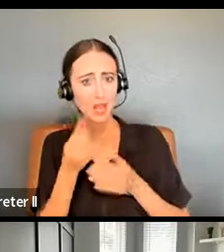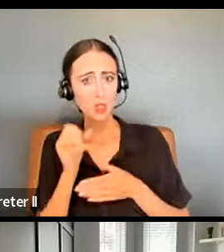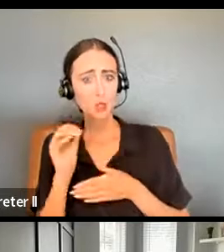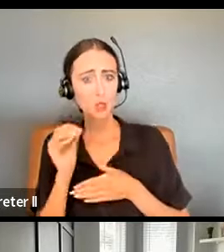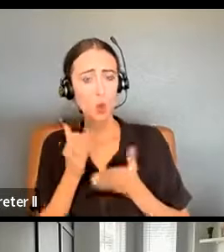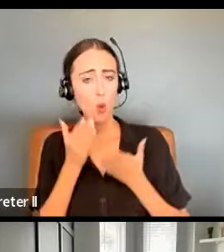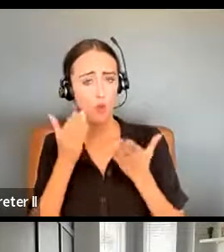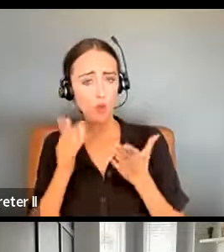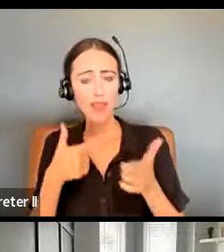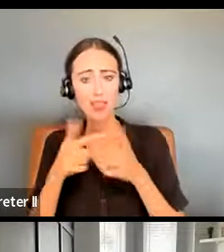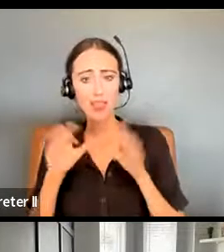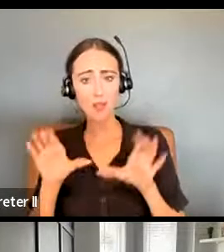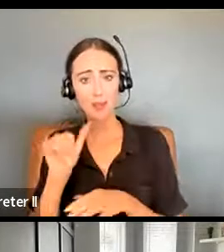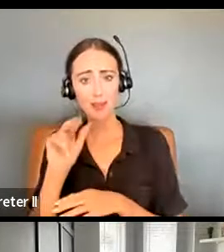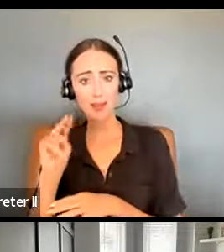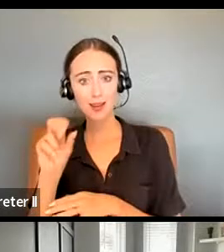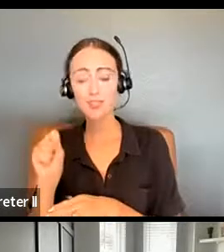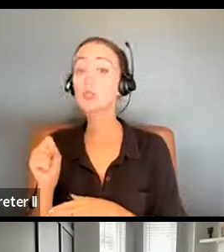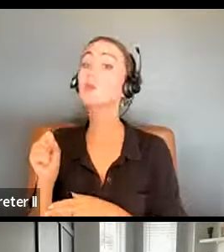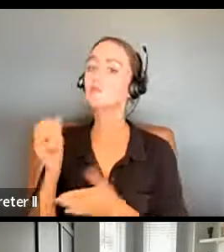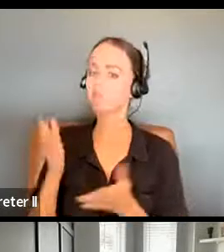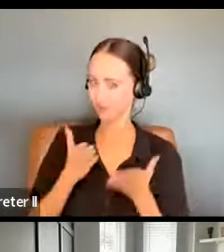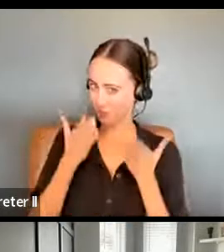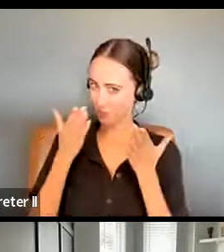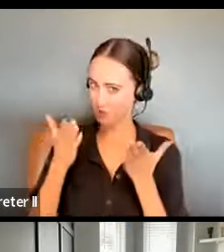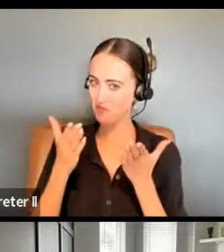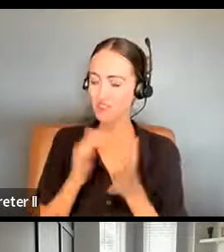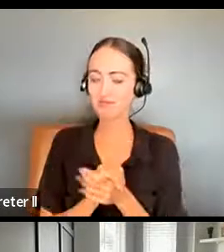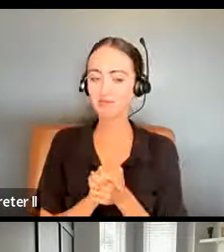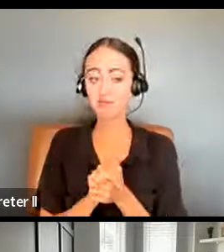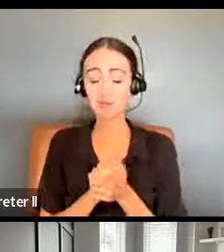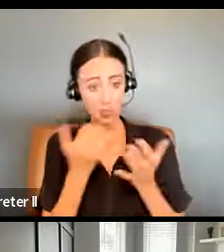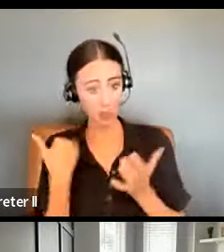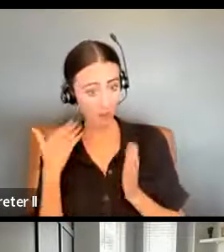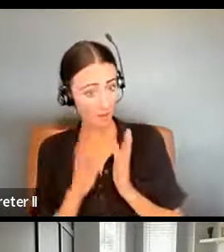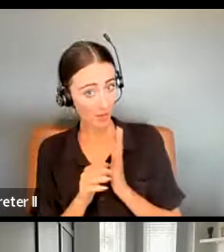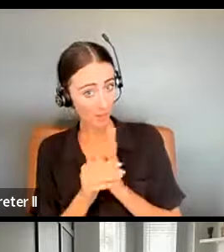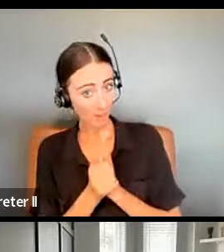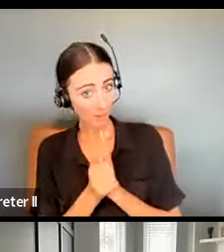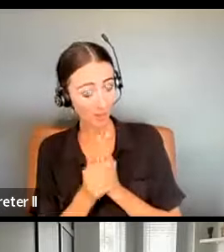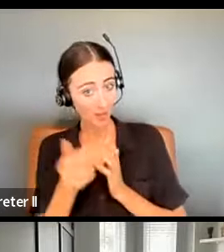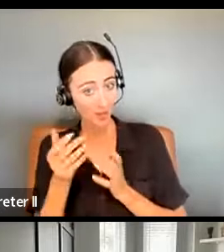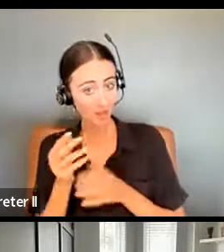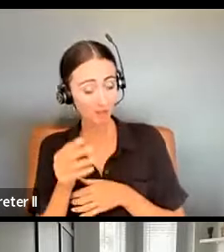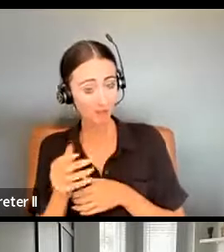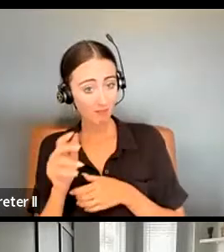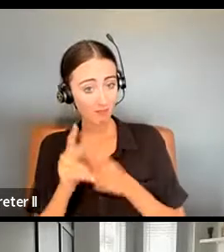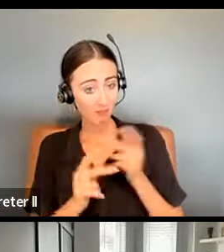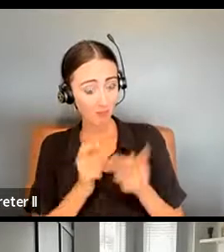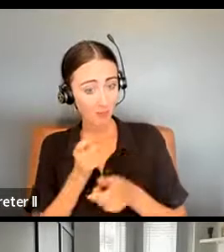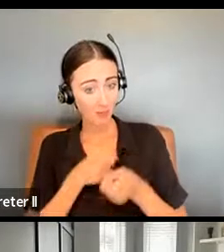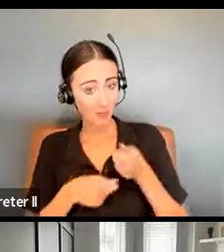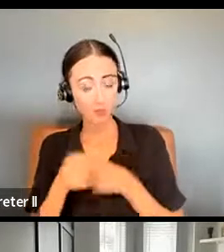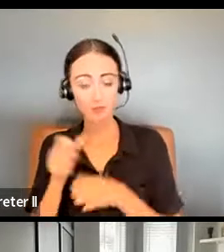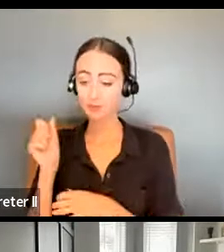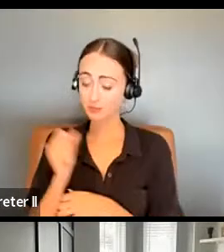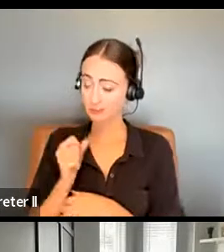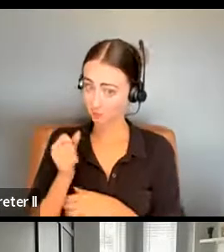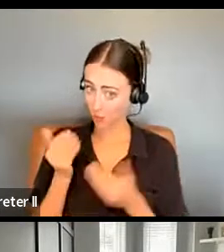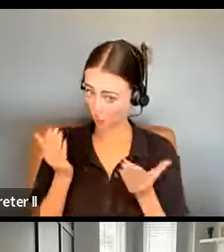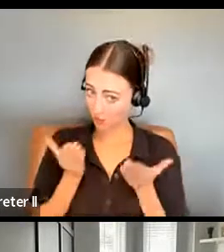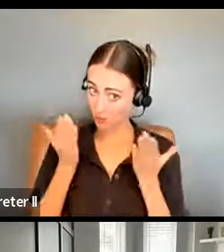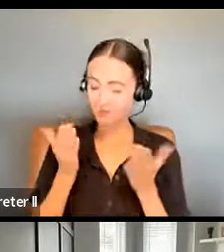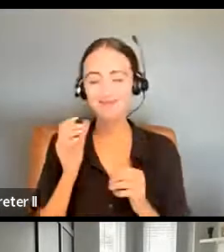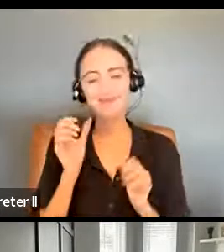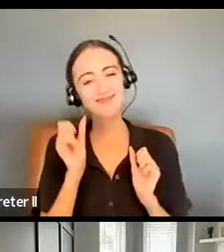the ANS? I can do that. So moved. And then you have an amendment nature of a substitute? I do. Do you want to move that? I